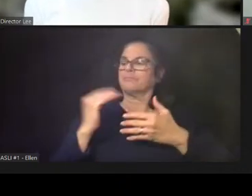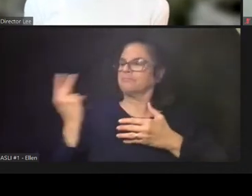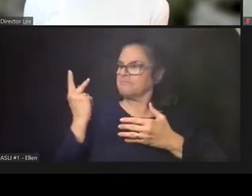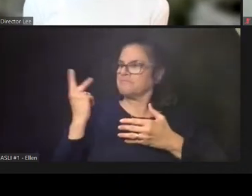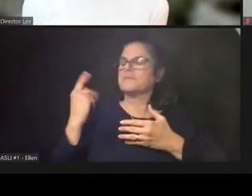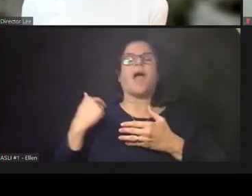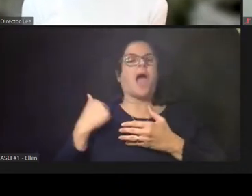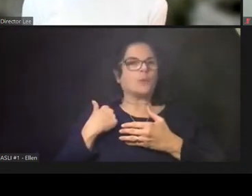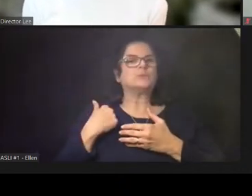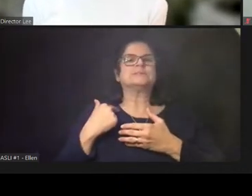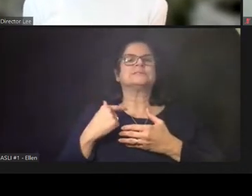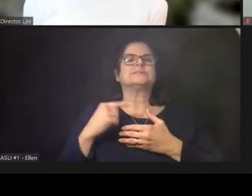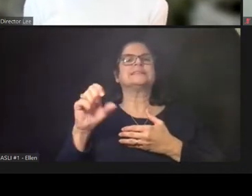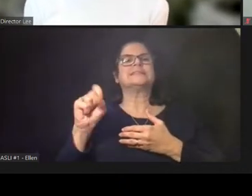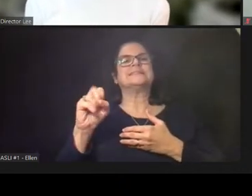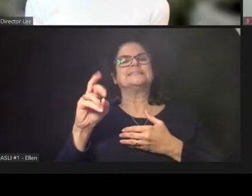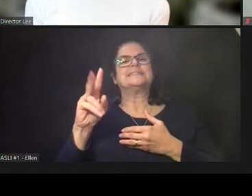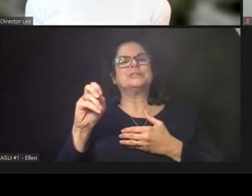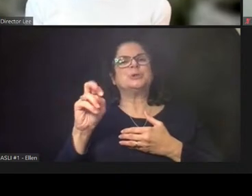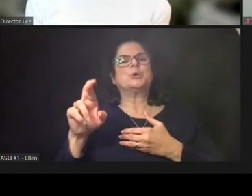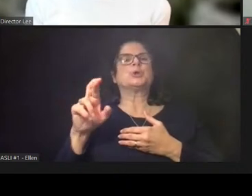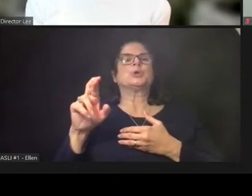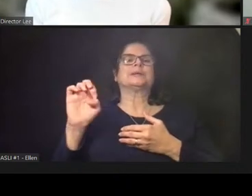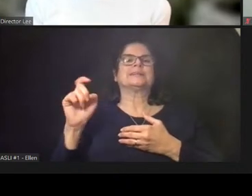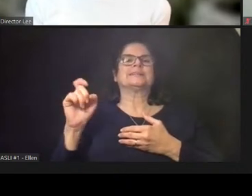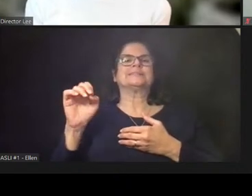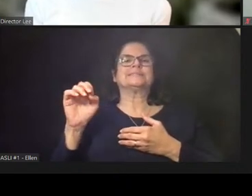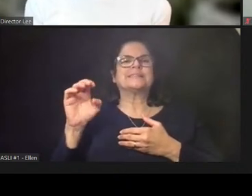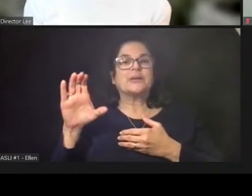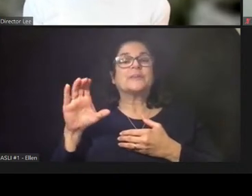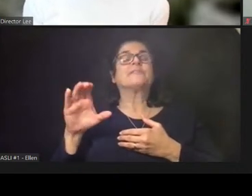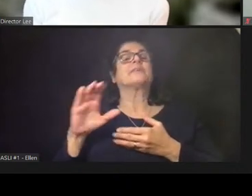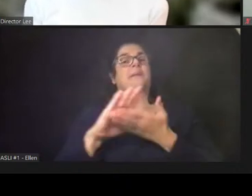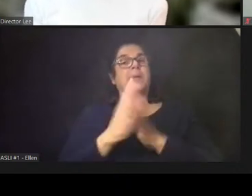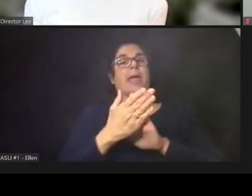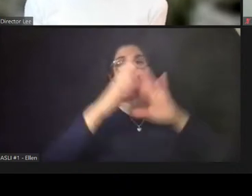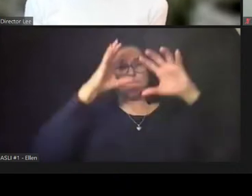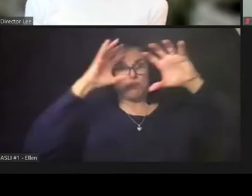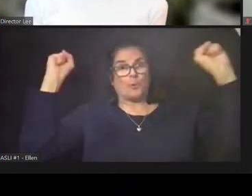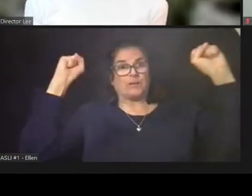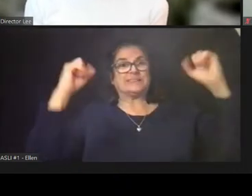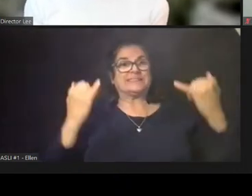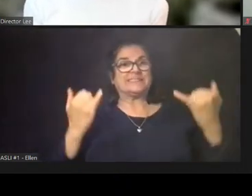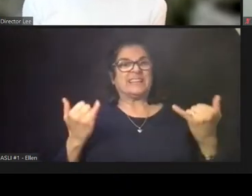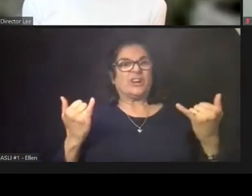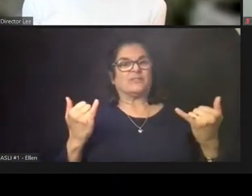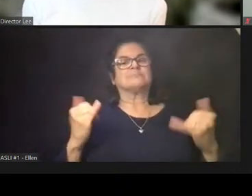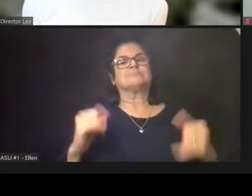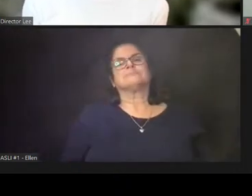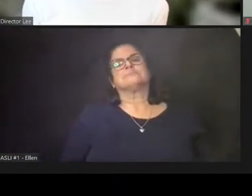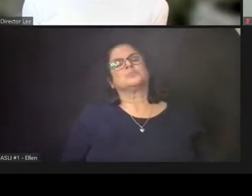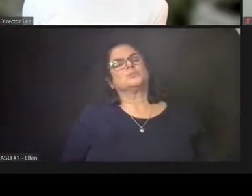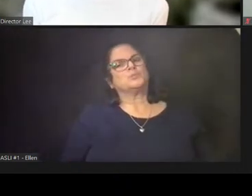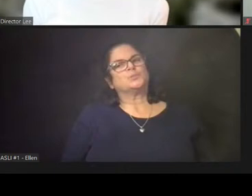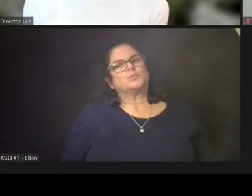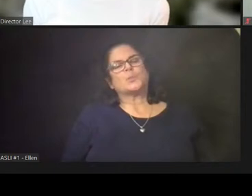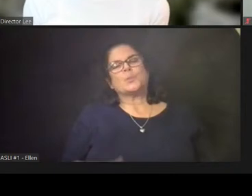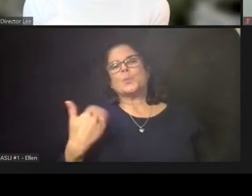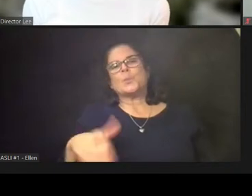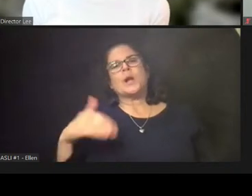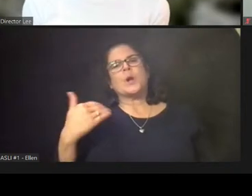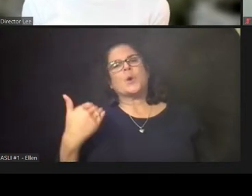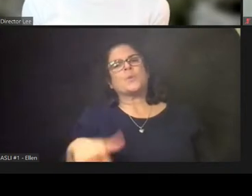and then ultimately as president of CTA. I can honestly tell you that I have never had a moment in my dealings with